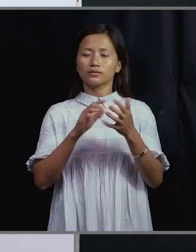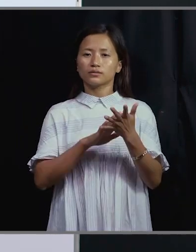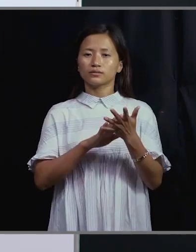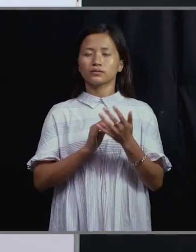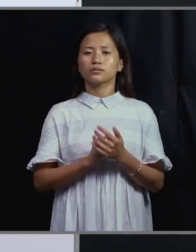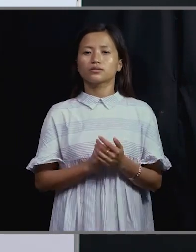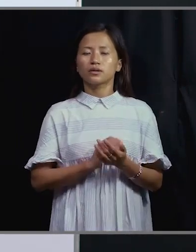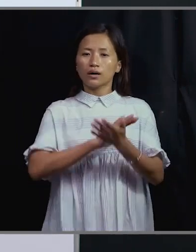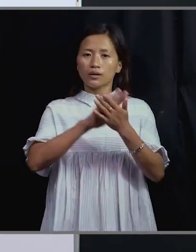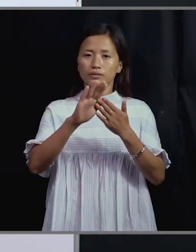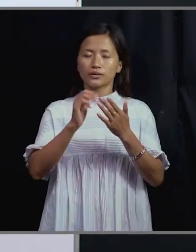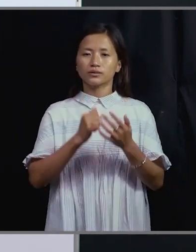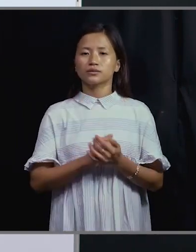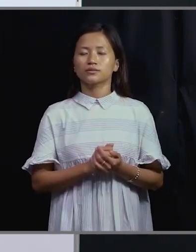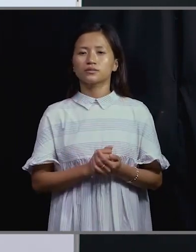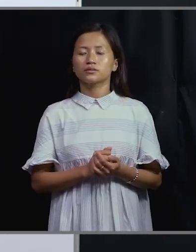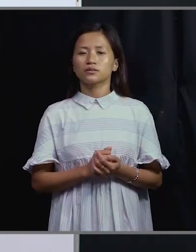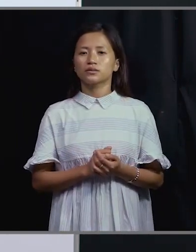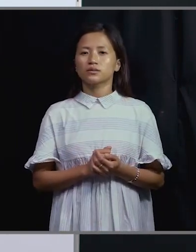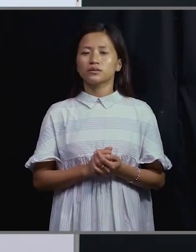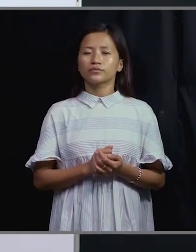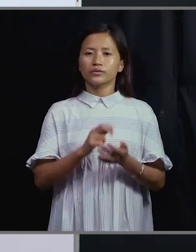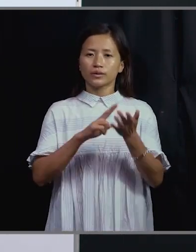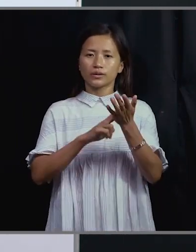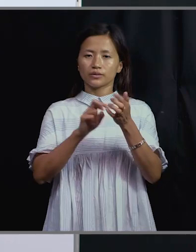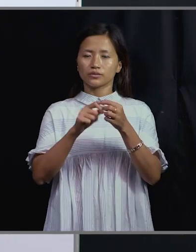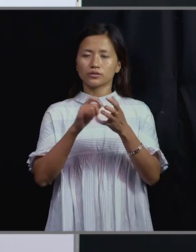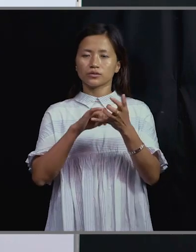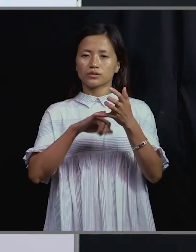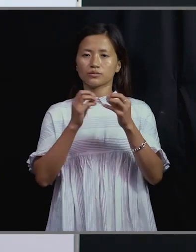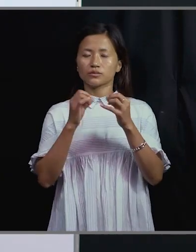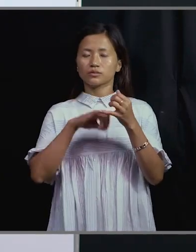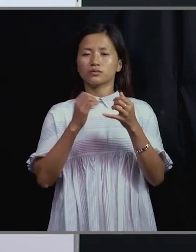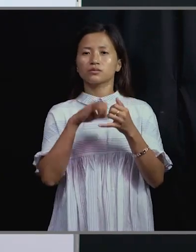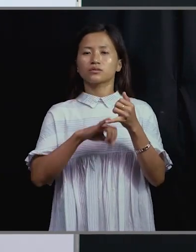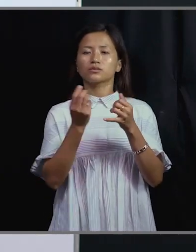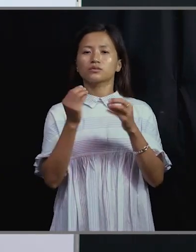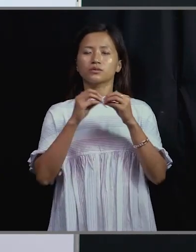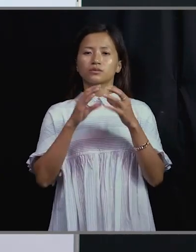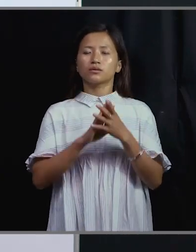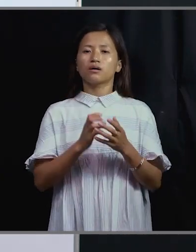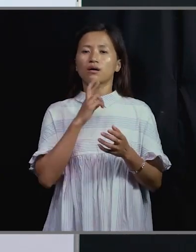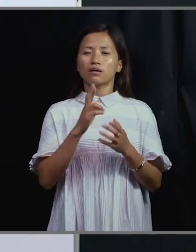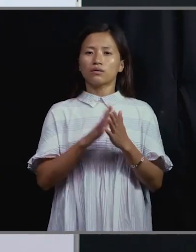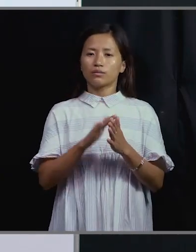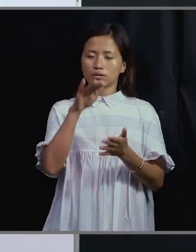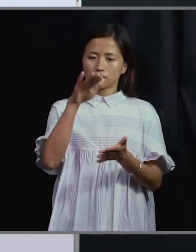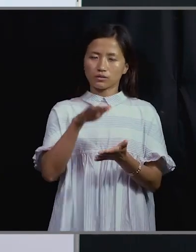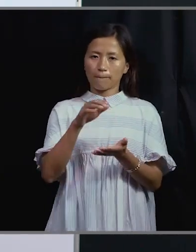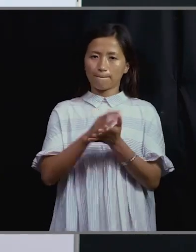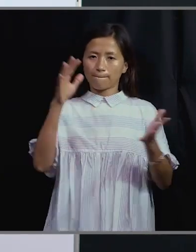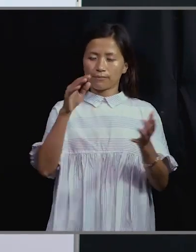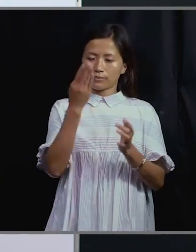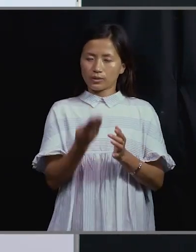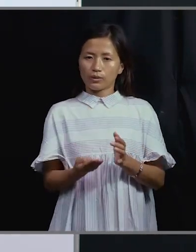and due to hybridization, the nucleophilic substitution reactions in haloarenes are much lower